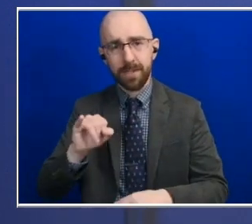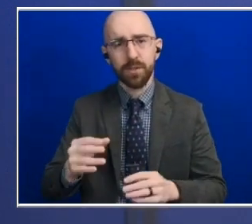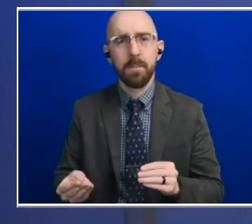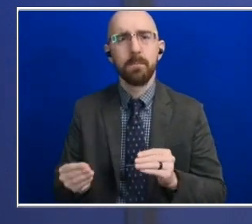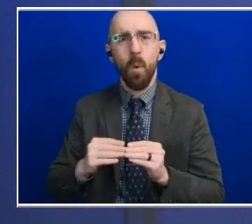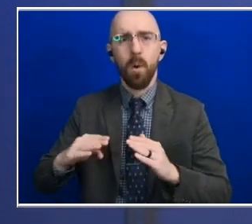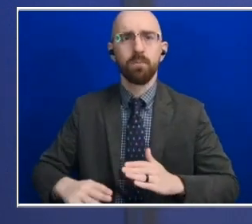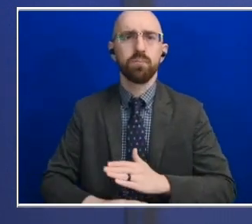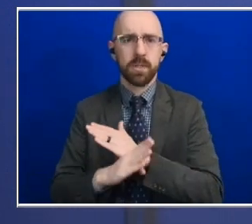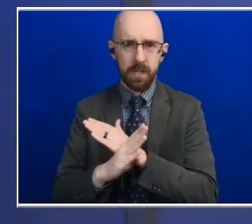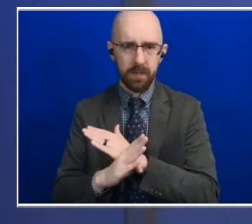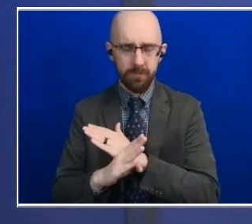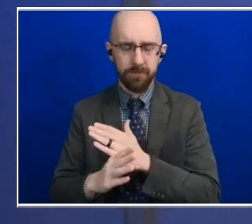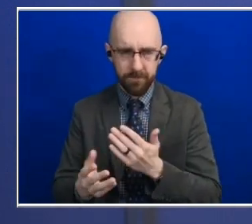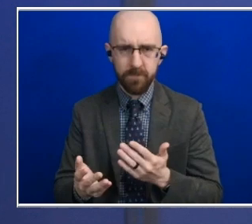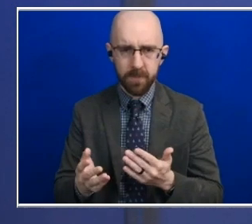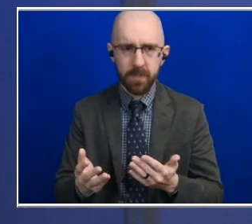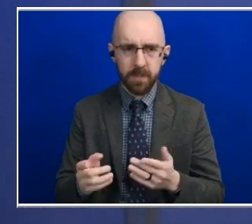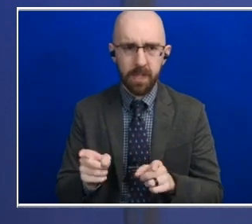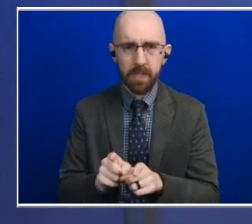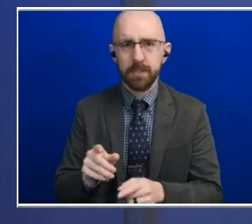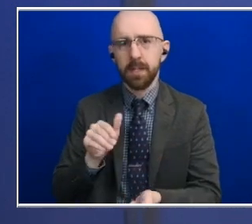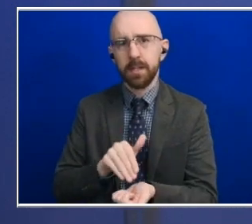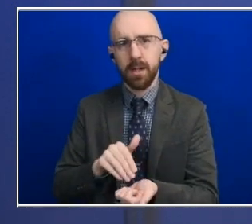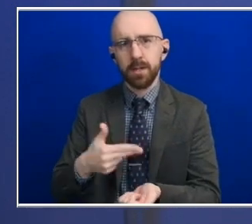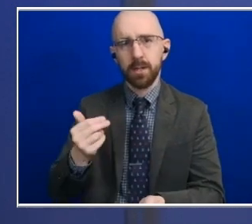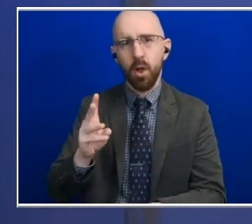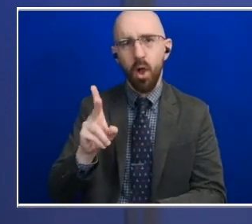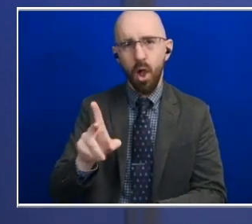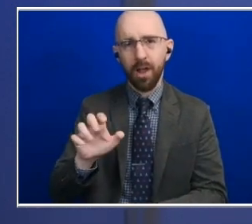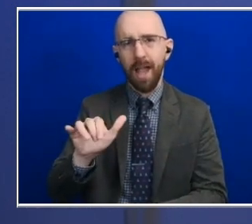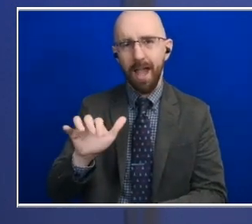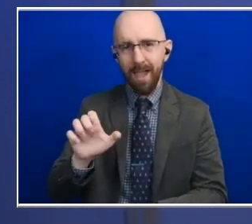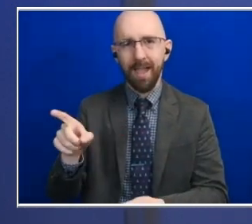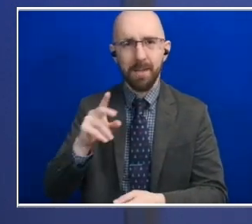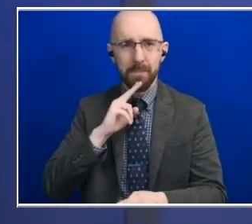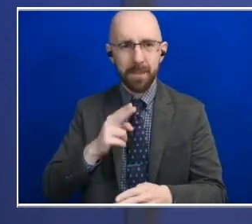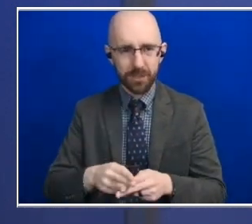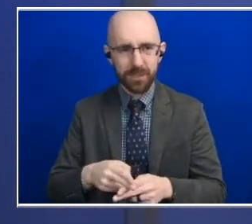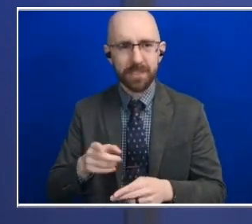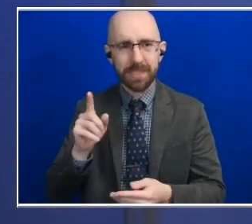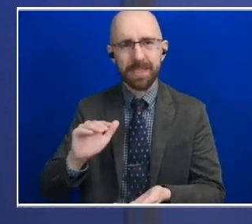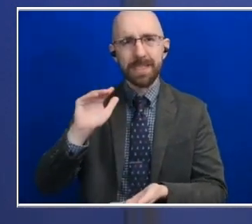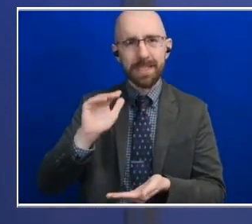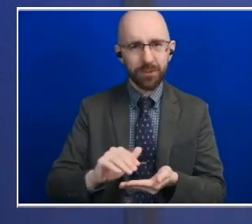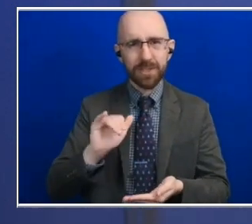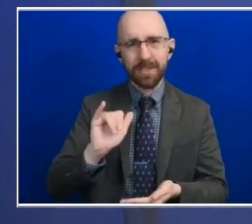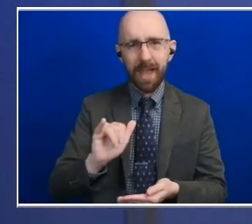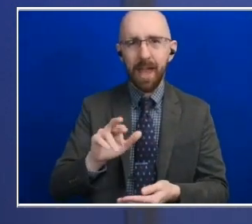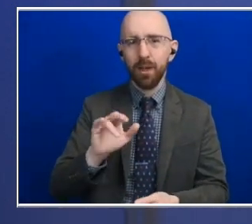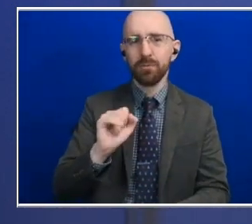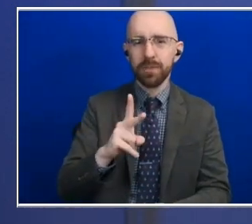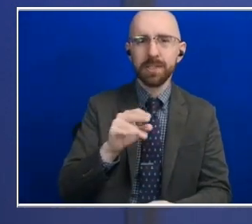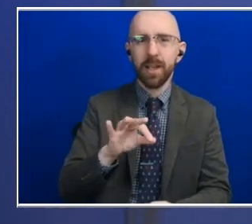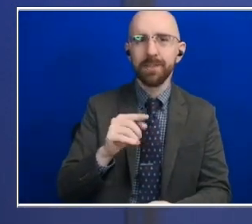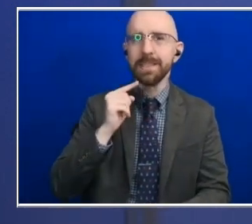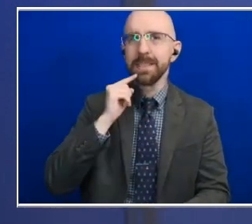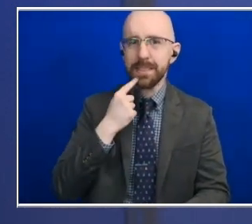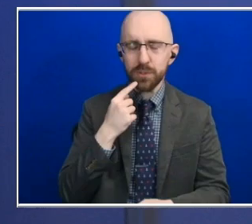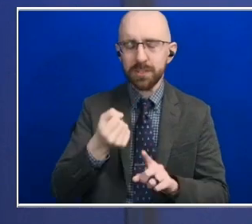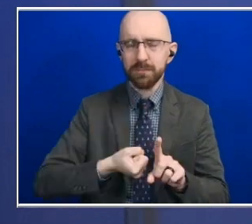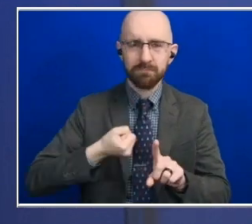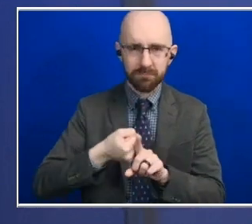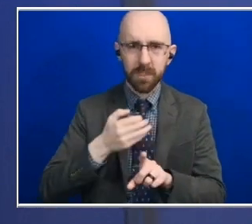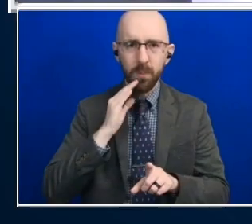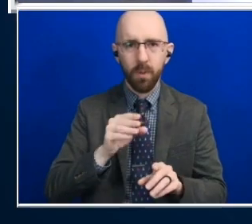As Dr. Hawkeye mentioned, it's decreasing that risk of the serious episodes that land you in the hospital.